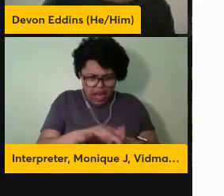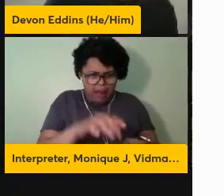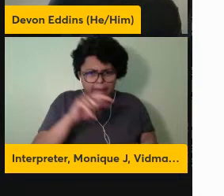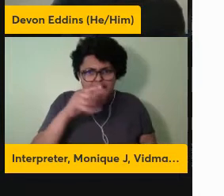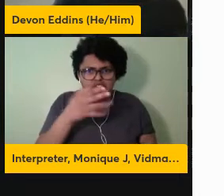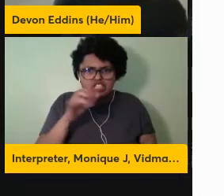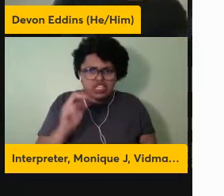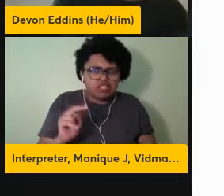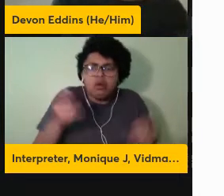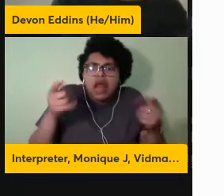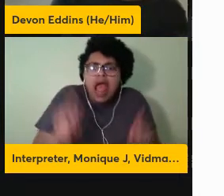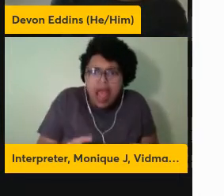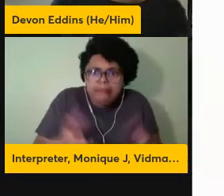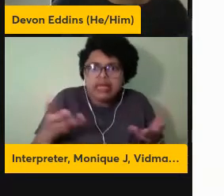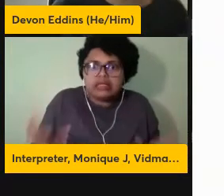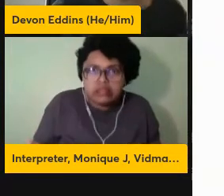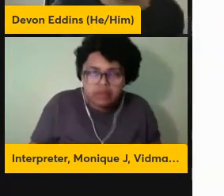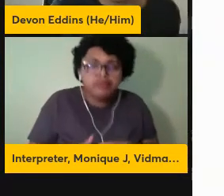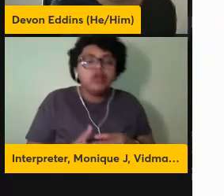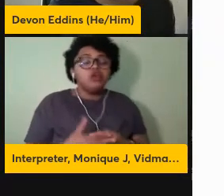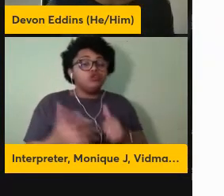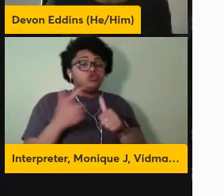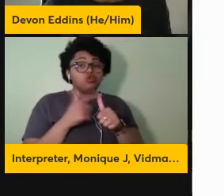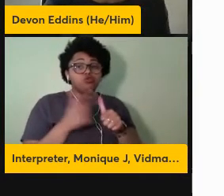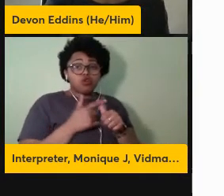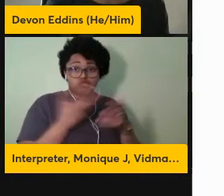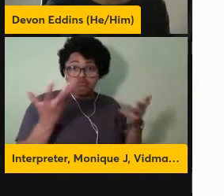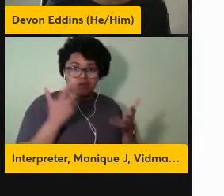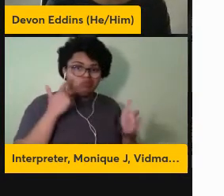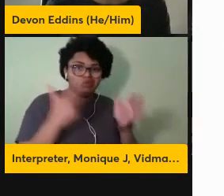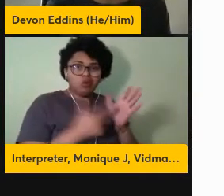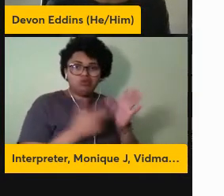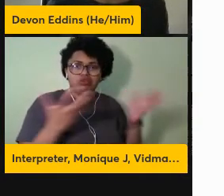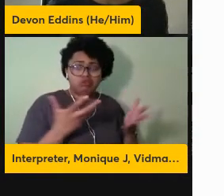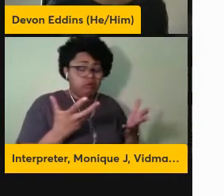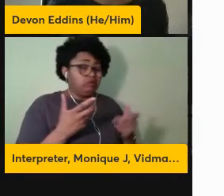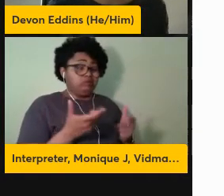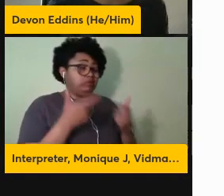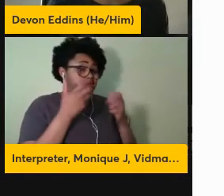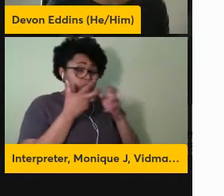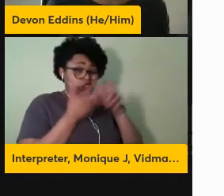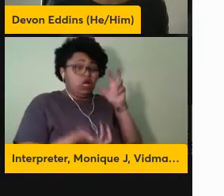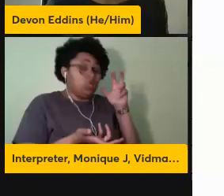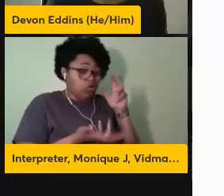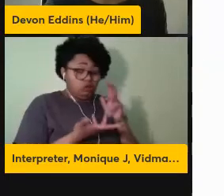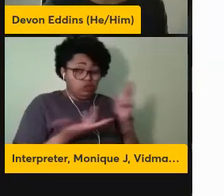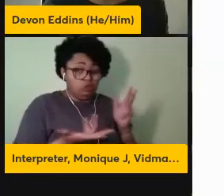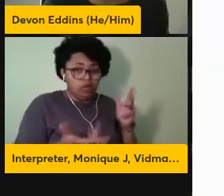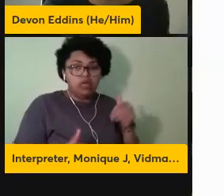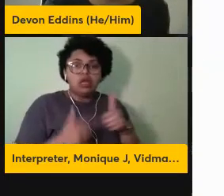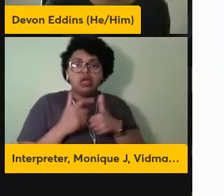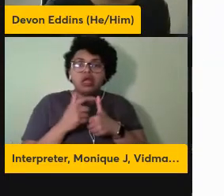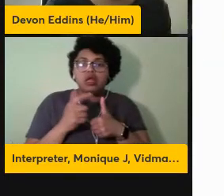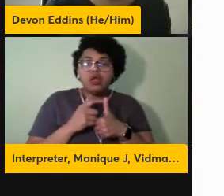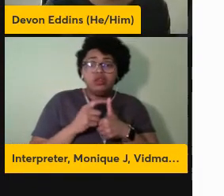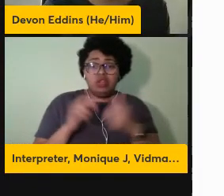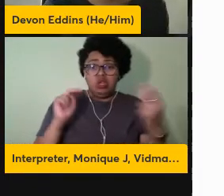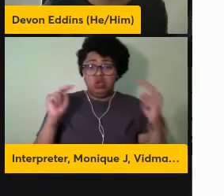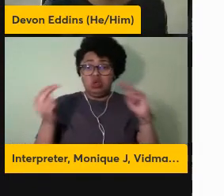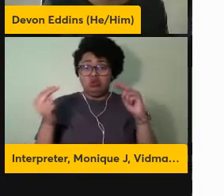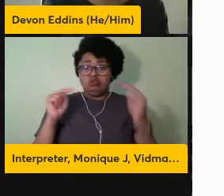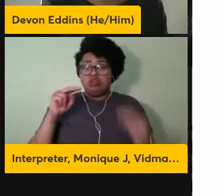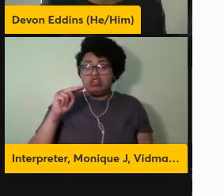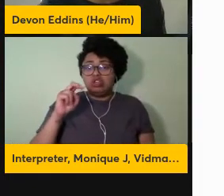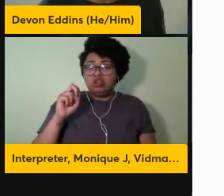And so one of the first things that we noticed that was very striking was the neutrophilia, specifically within the airways